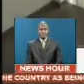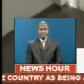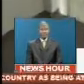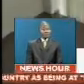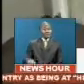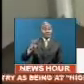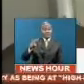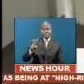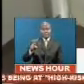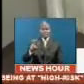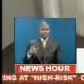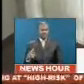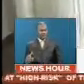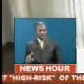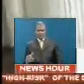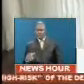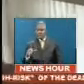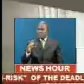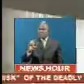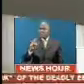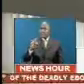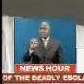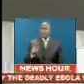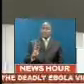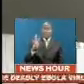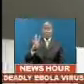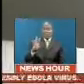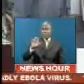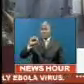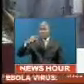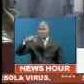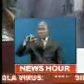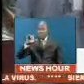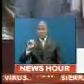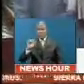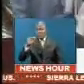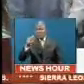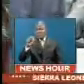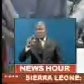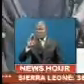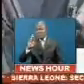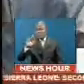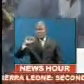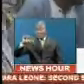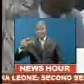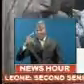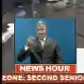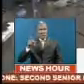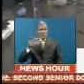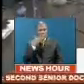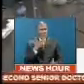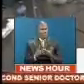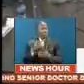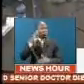Mr. Ekospiu Gabra is a man of immense experience and expertise in various fields of endeavor, especially in communications.